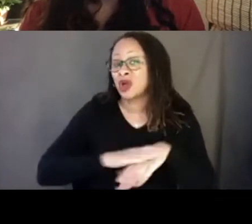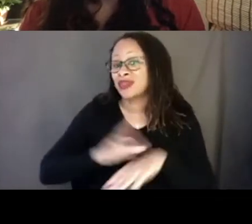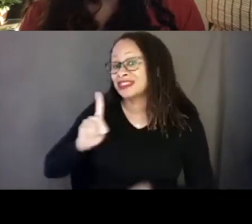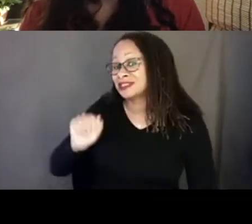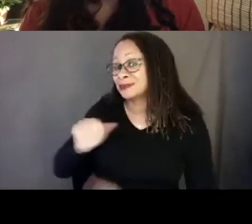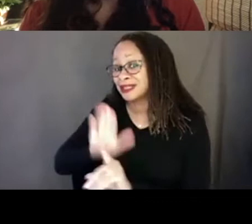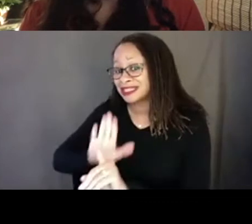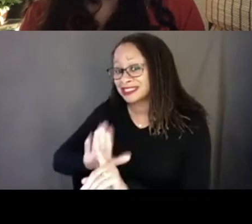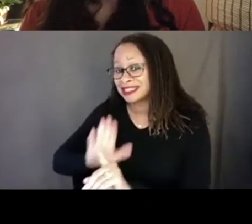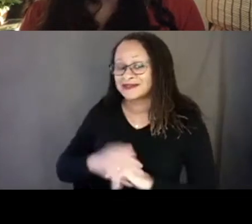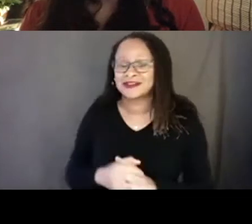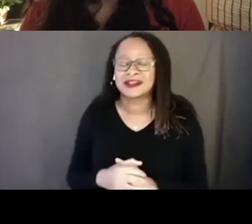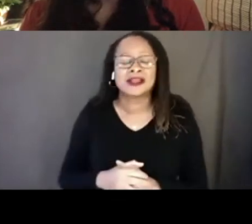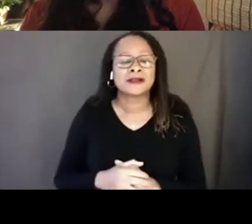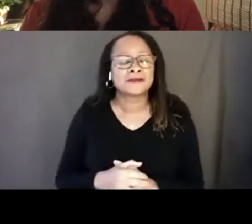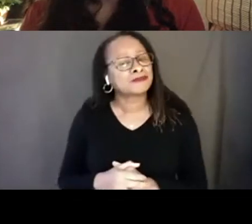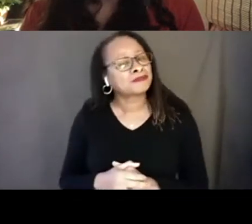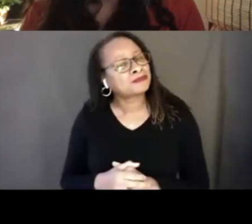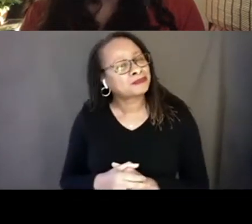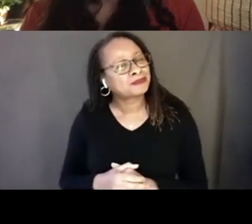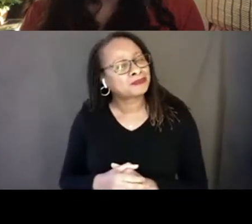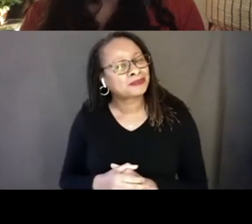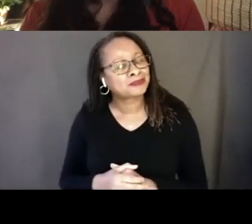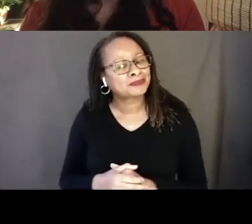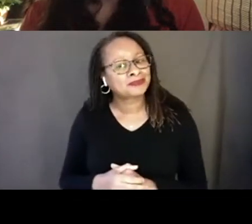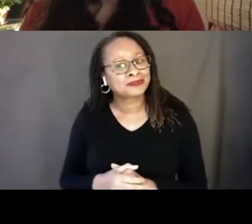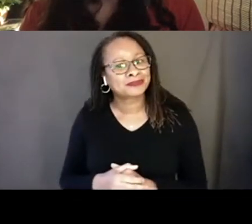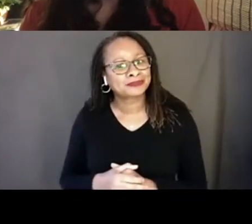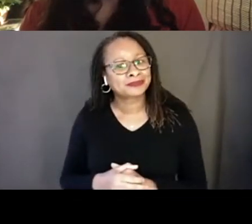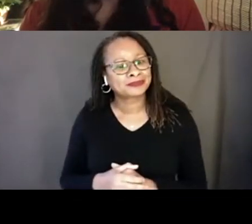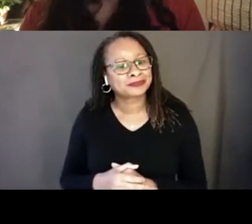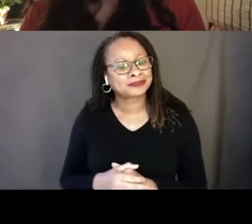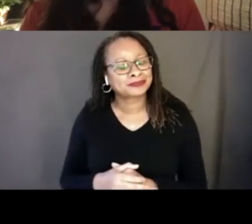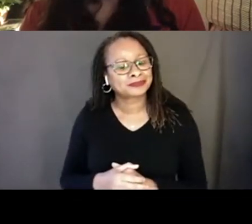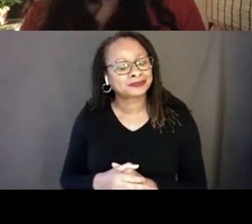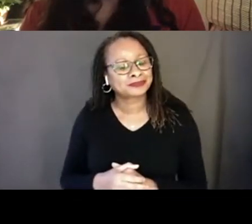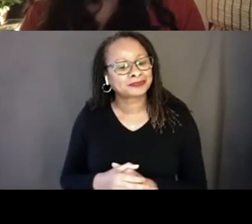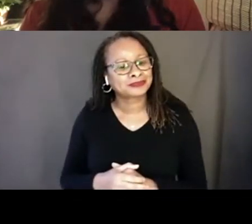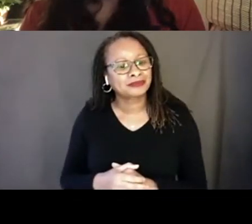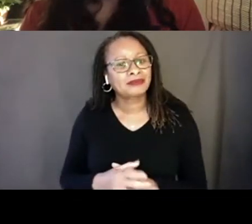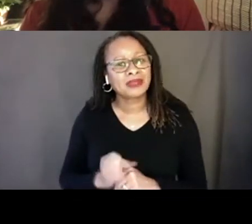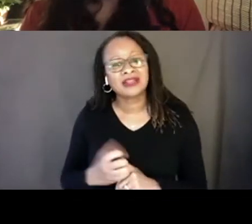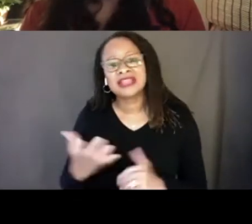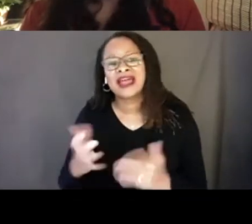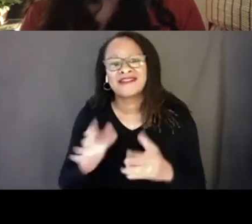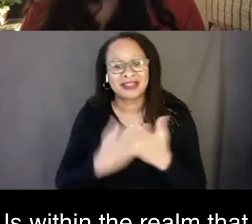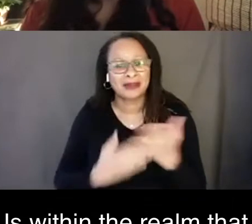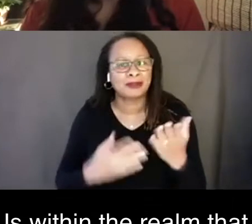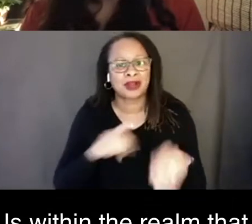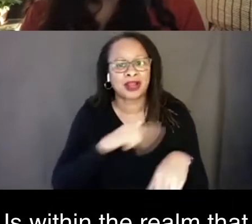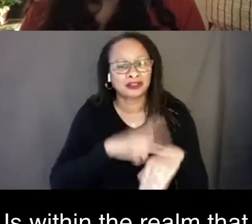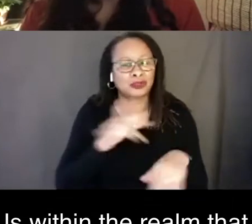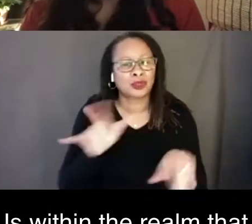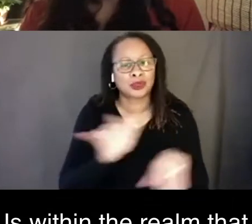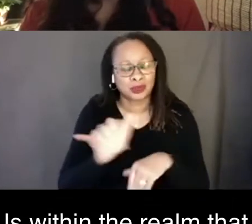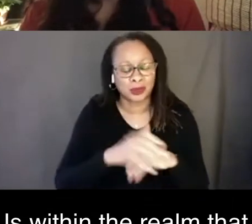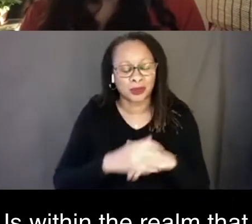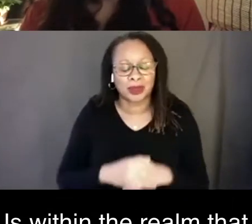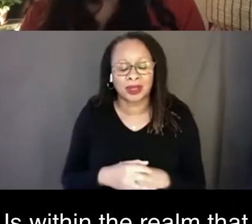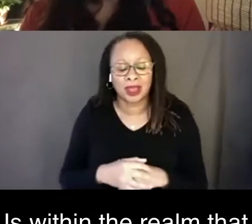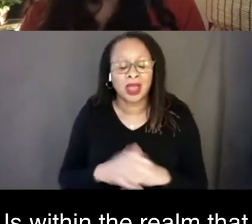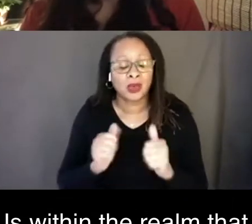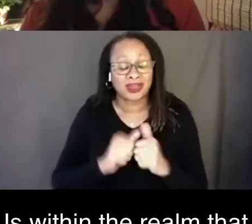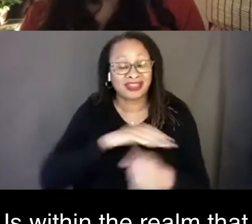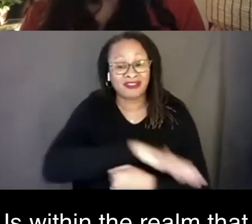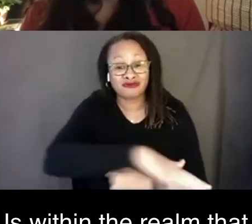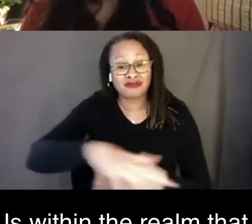who navigates attributes well, so many untold stories within the realm that